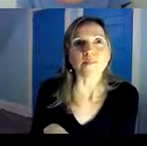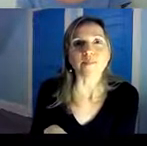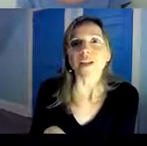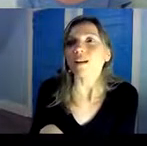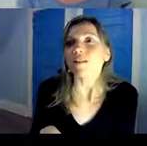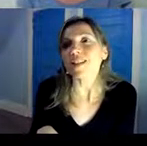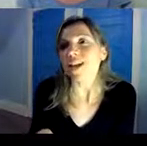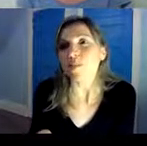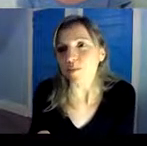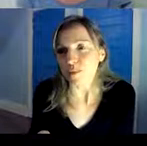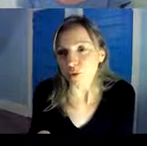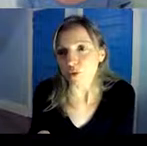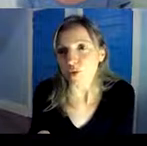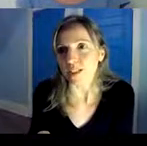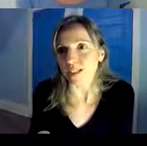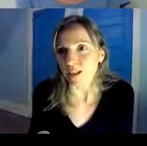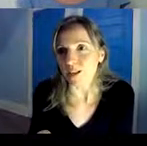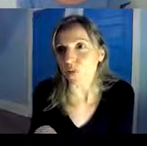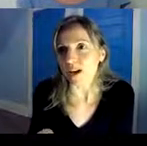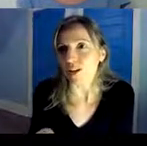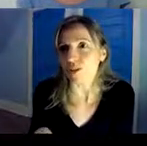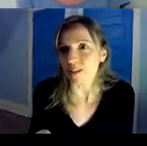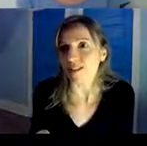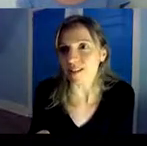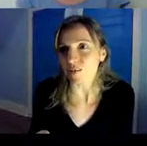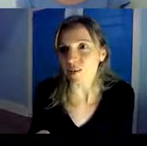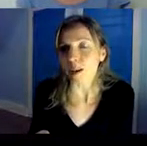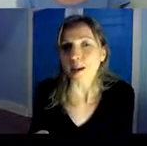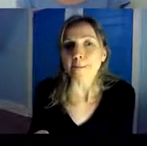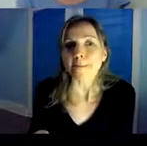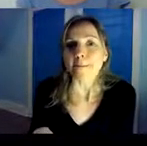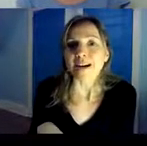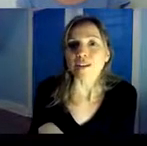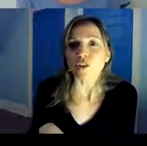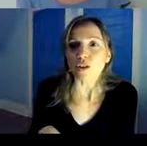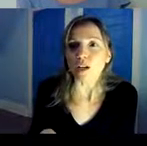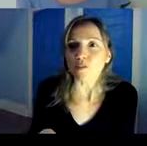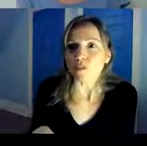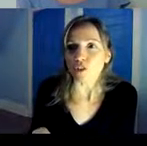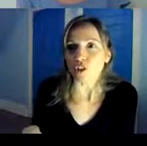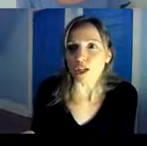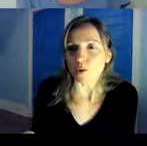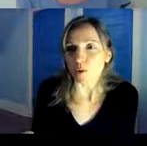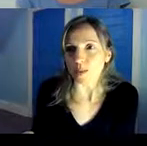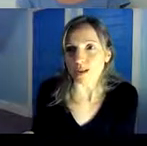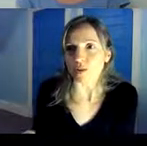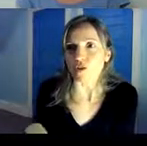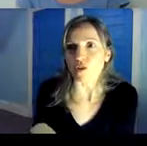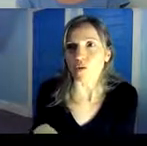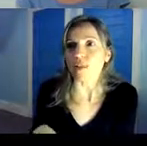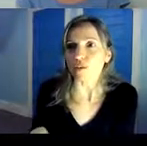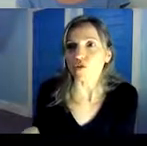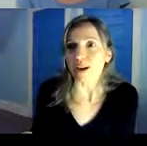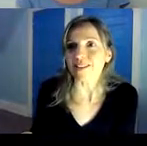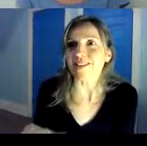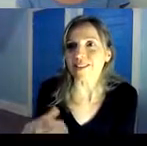if this type of control is gonna actually be successful. But there's a lot of aversion to herbicides. So